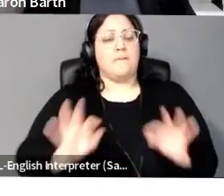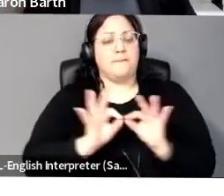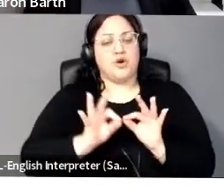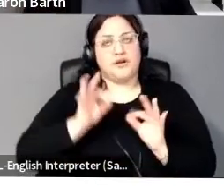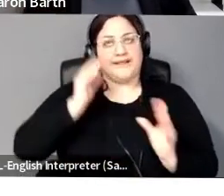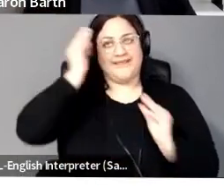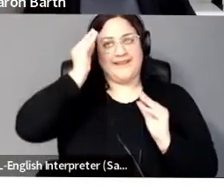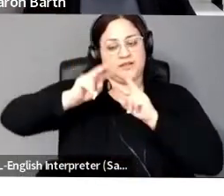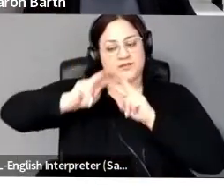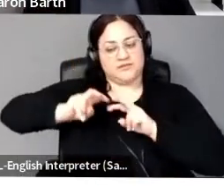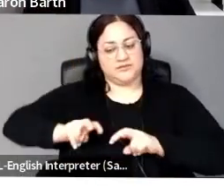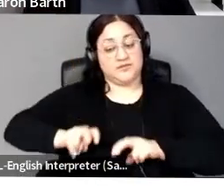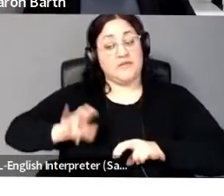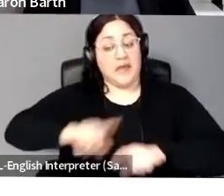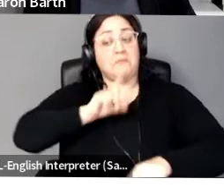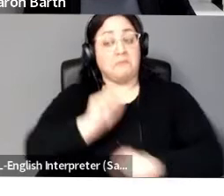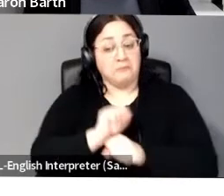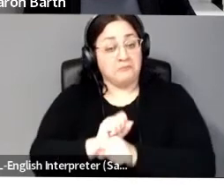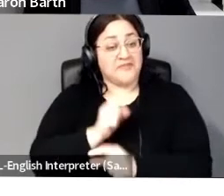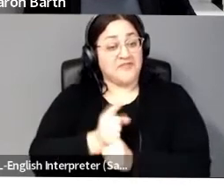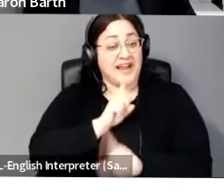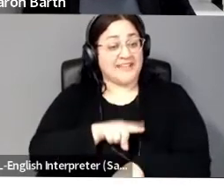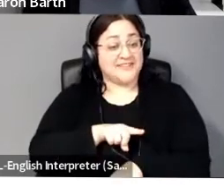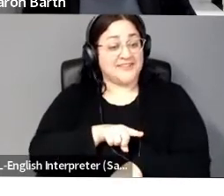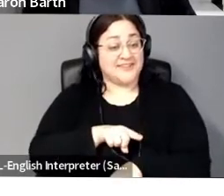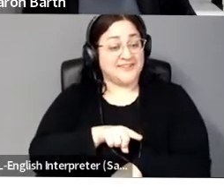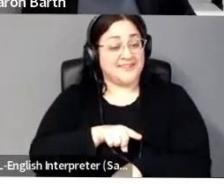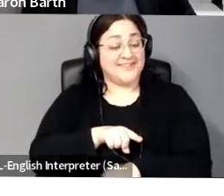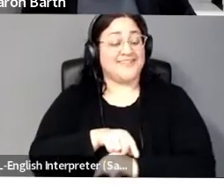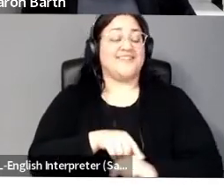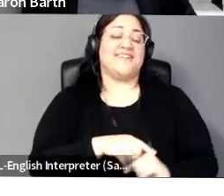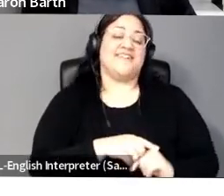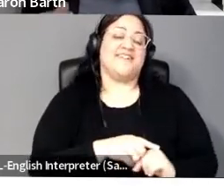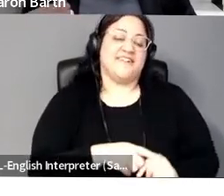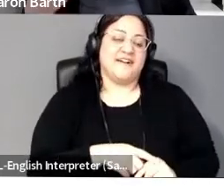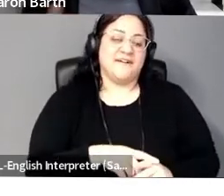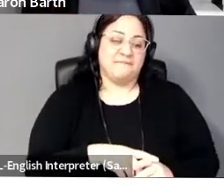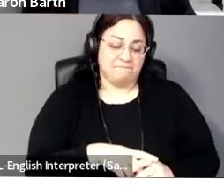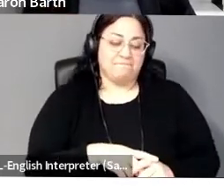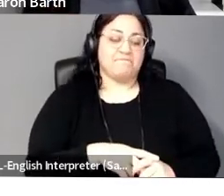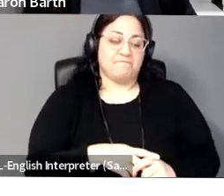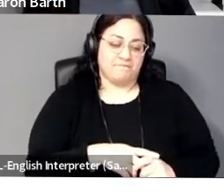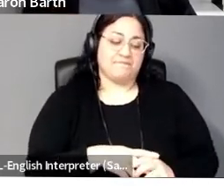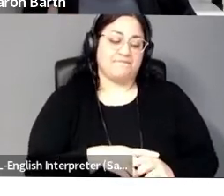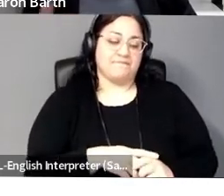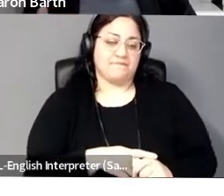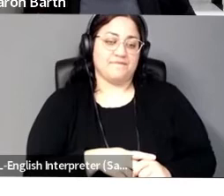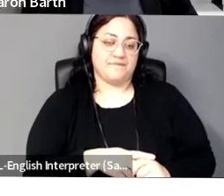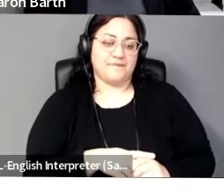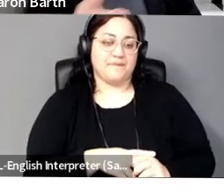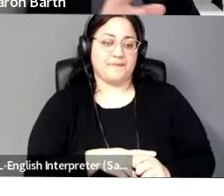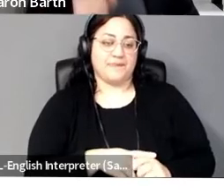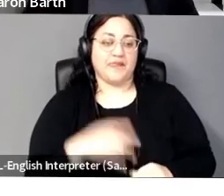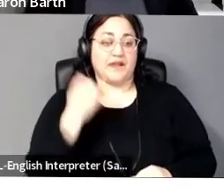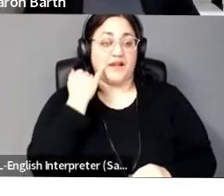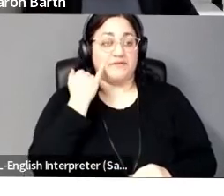the first thing that popped into your brain. The first thing that it's the first thing that popped into your brain because it's